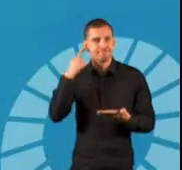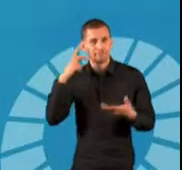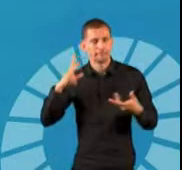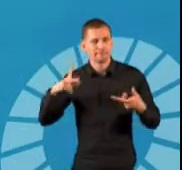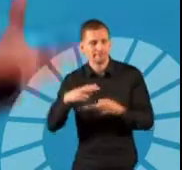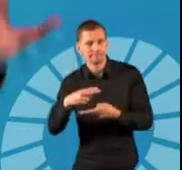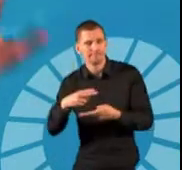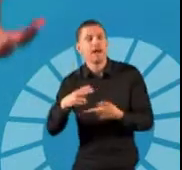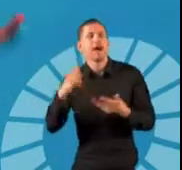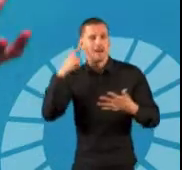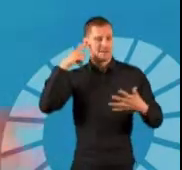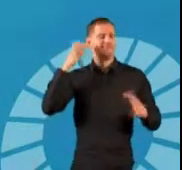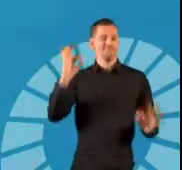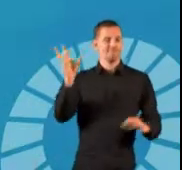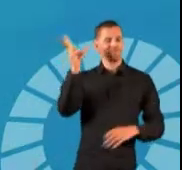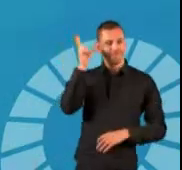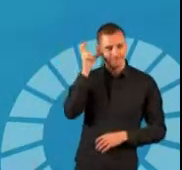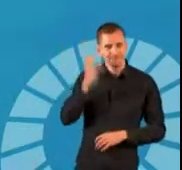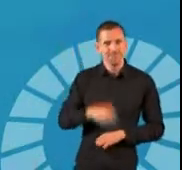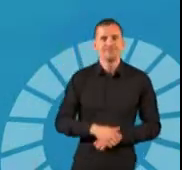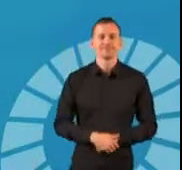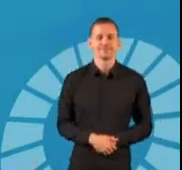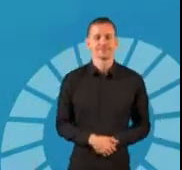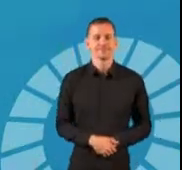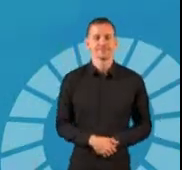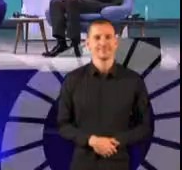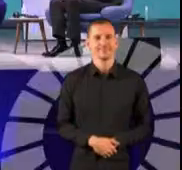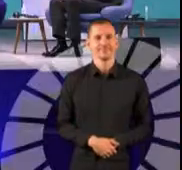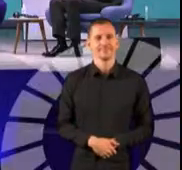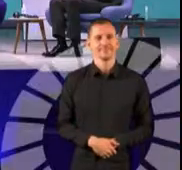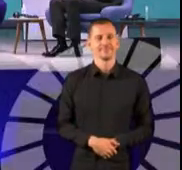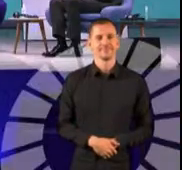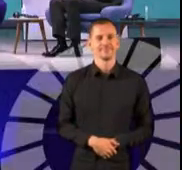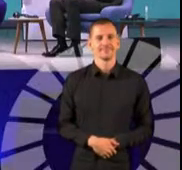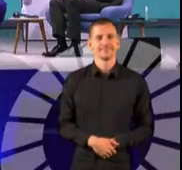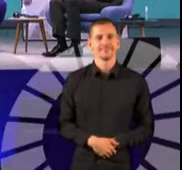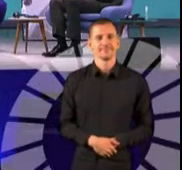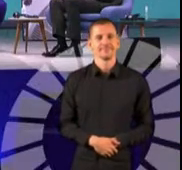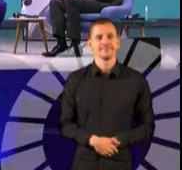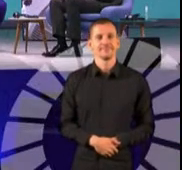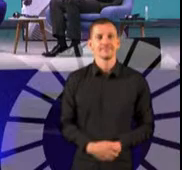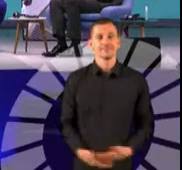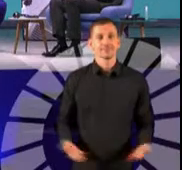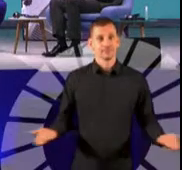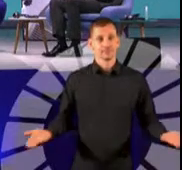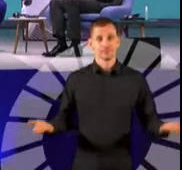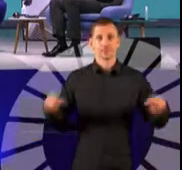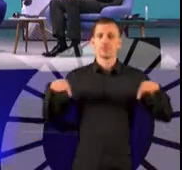talking. We are done talking. We are done talking.